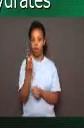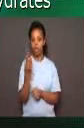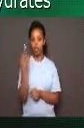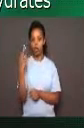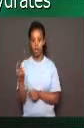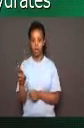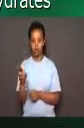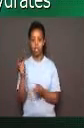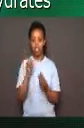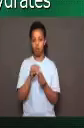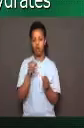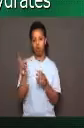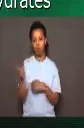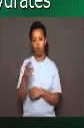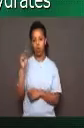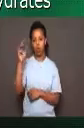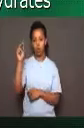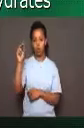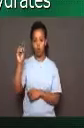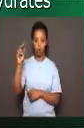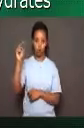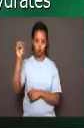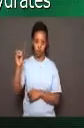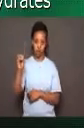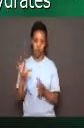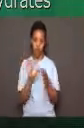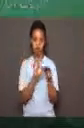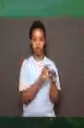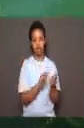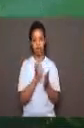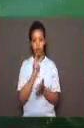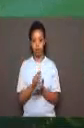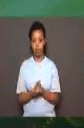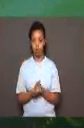more monosaccharides joined together.